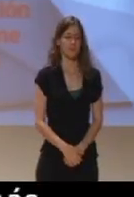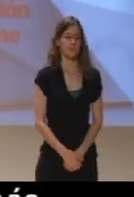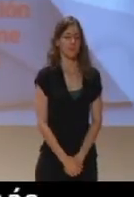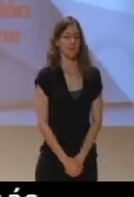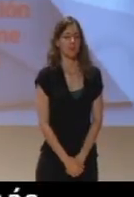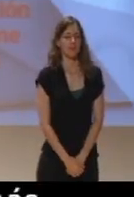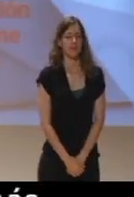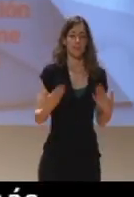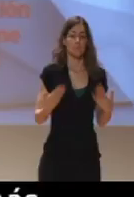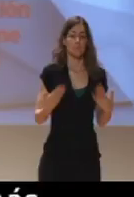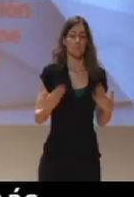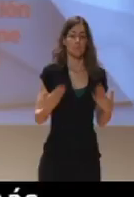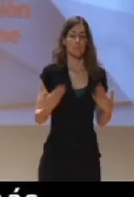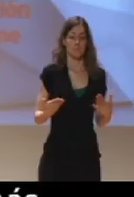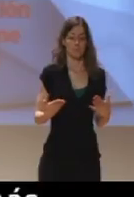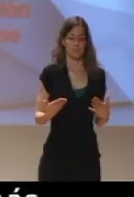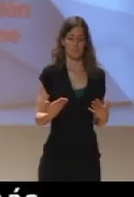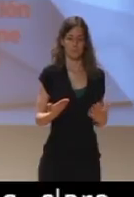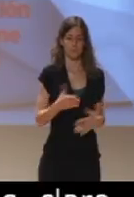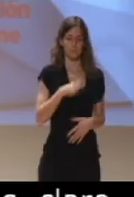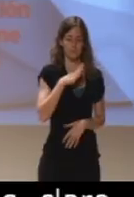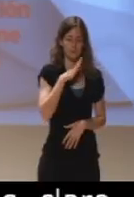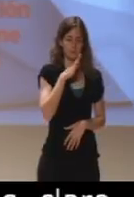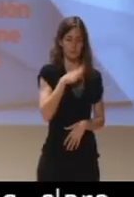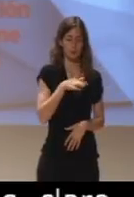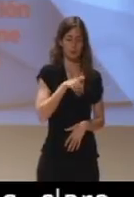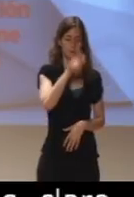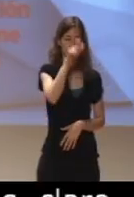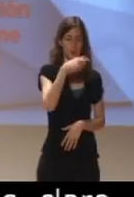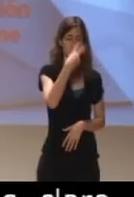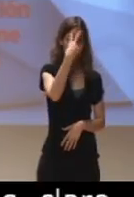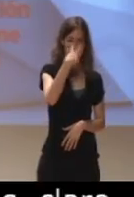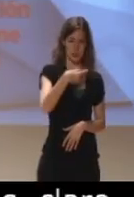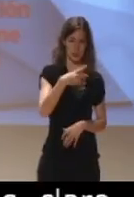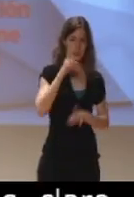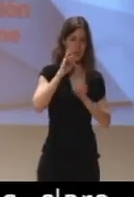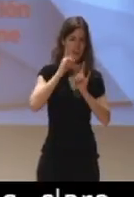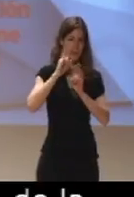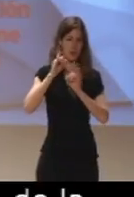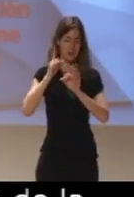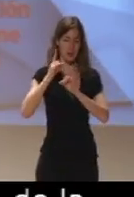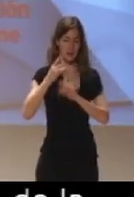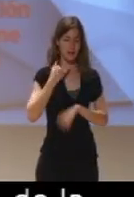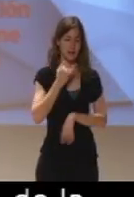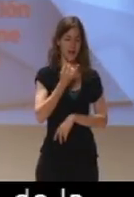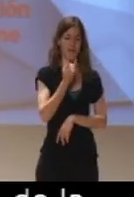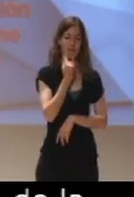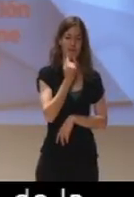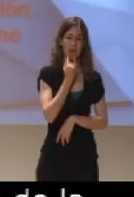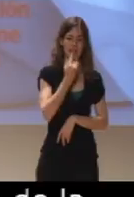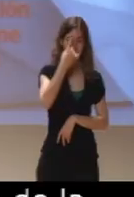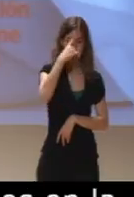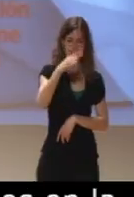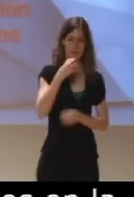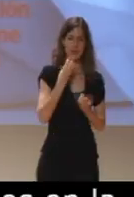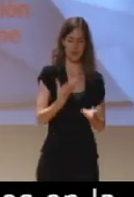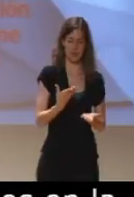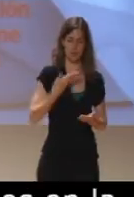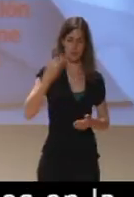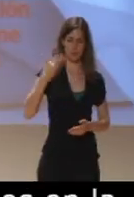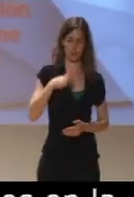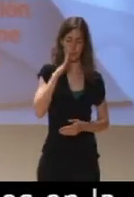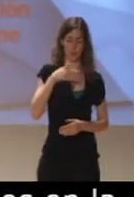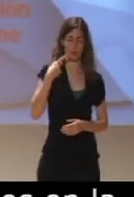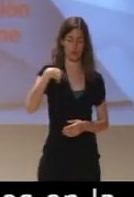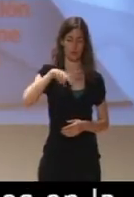a very long time. And it's important to know how much battery you've got left. So we can look at the